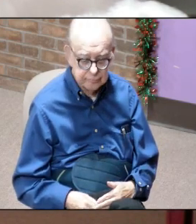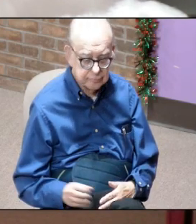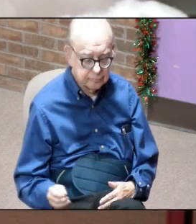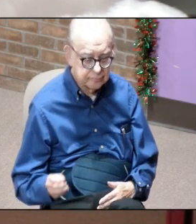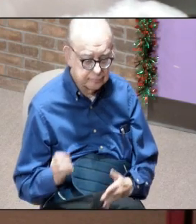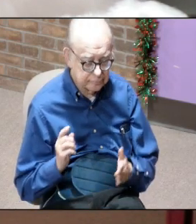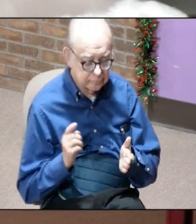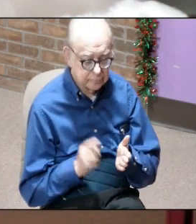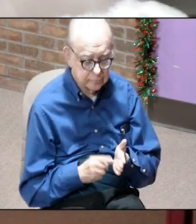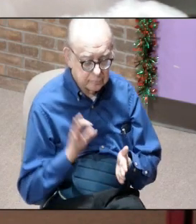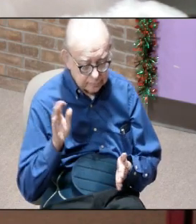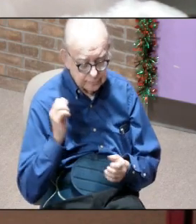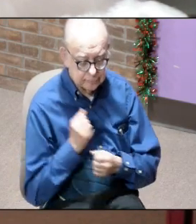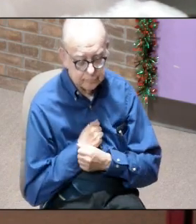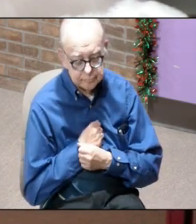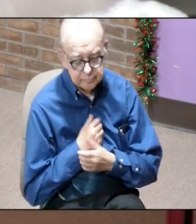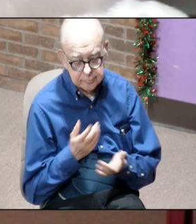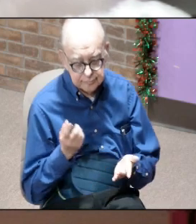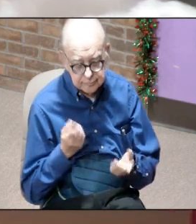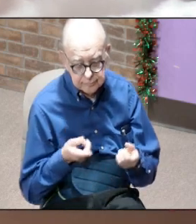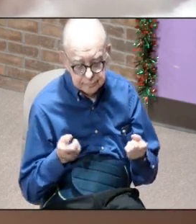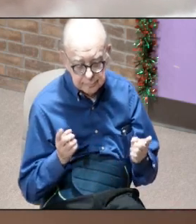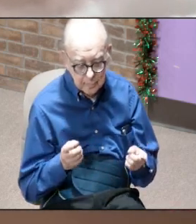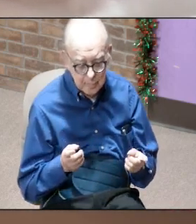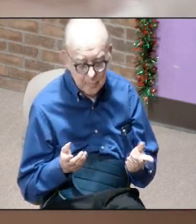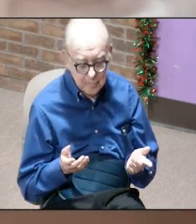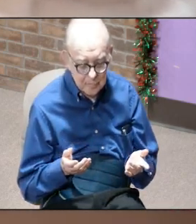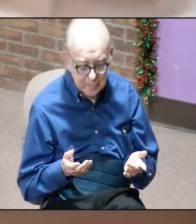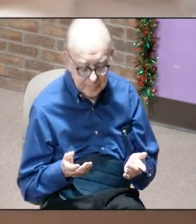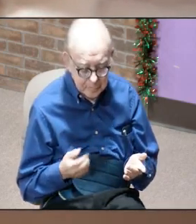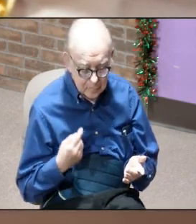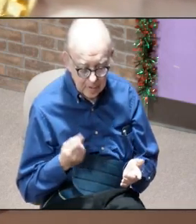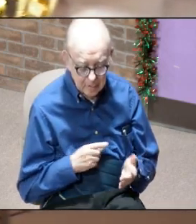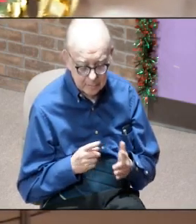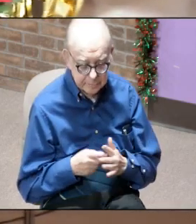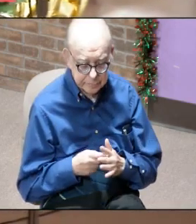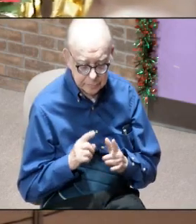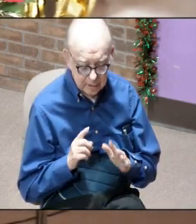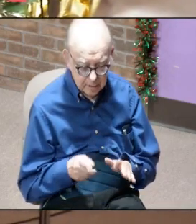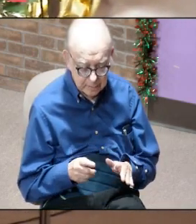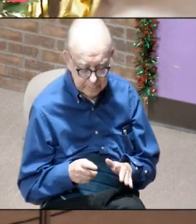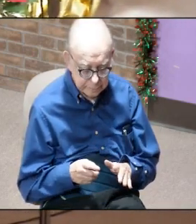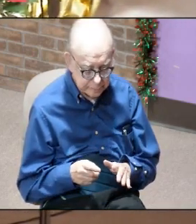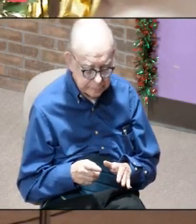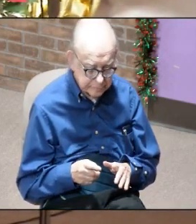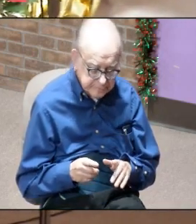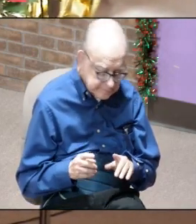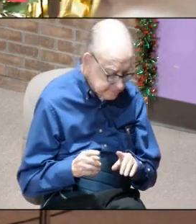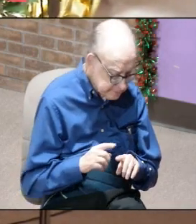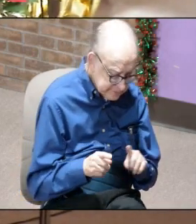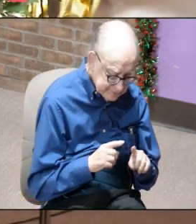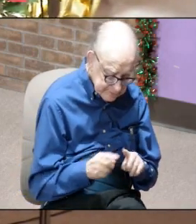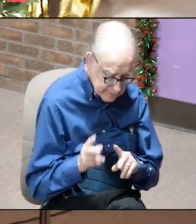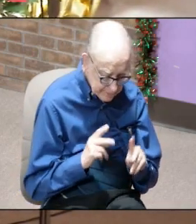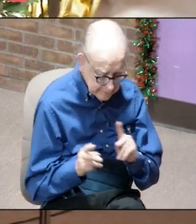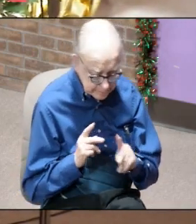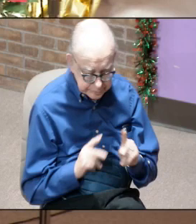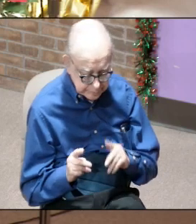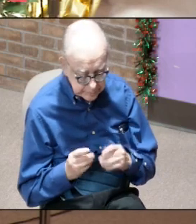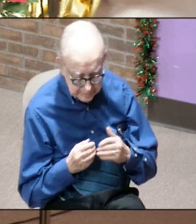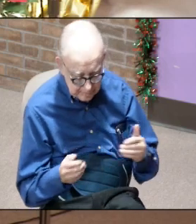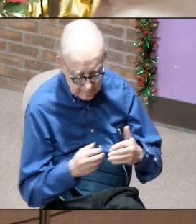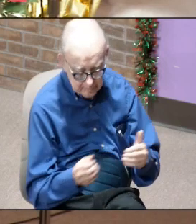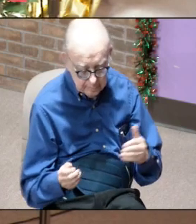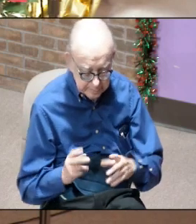And showing of his love. So what happens is we begin to start differentiating between people and